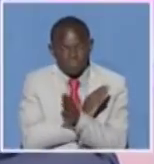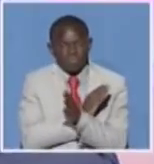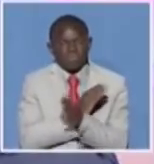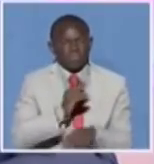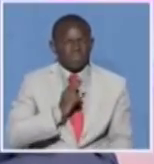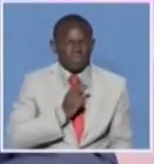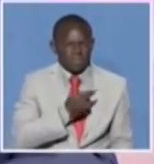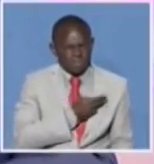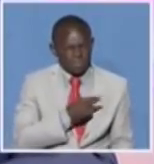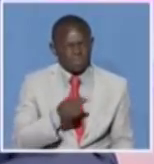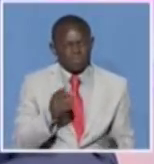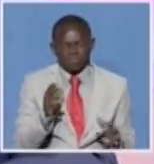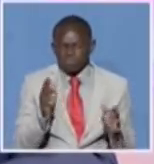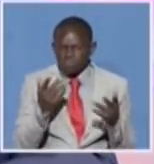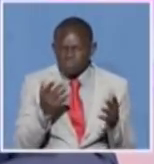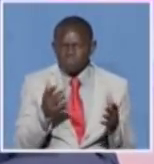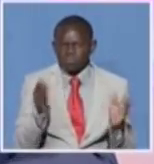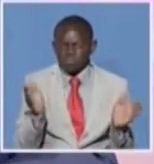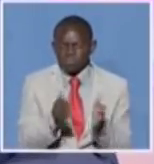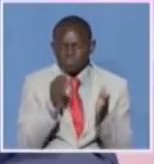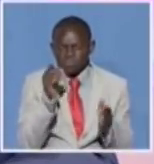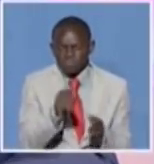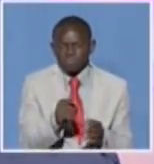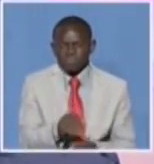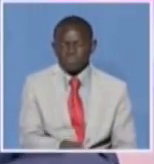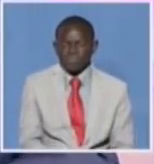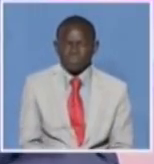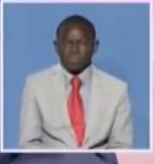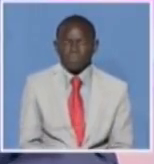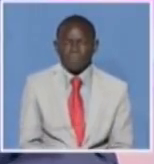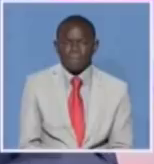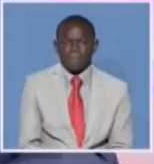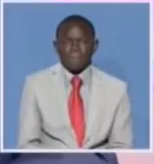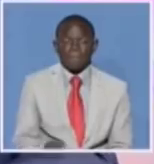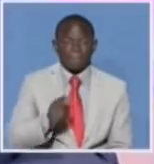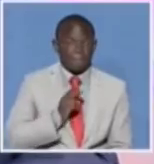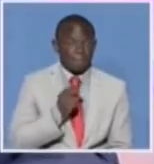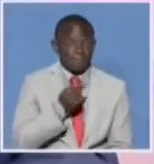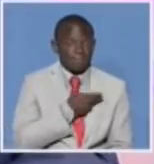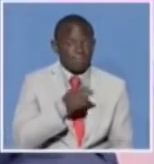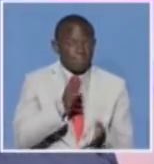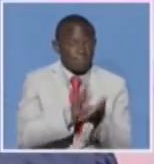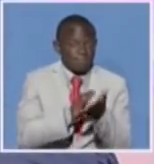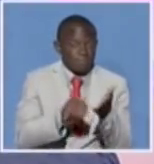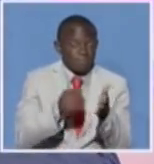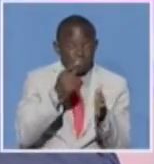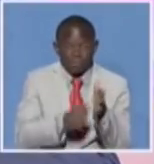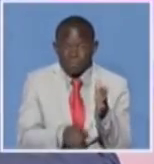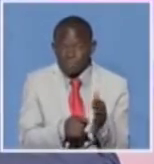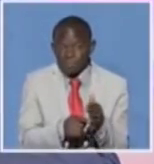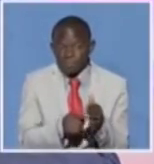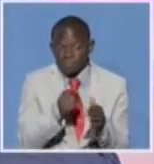we have decided where we want to go. And we believe that the support that is coming in should be